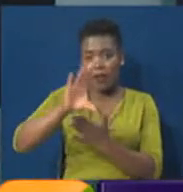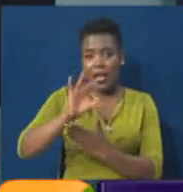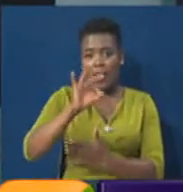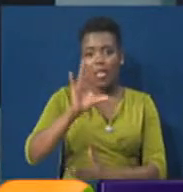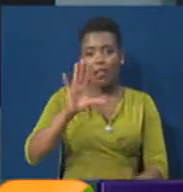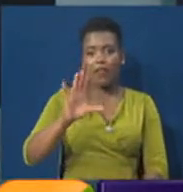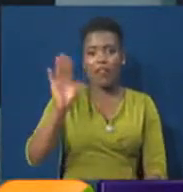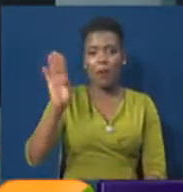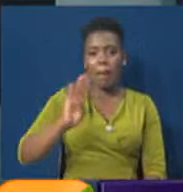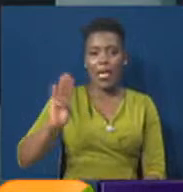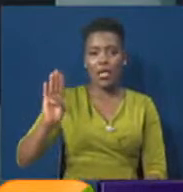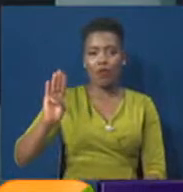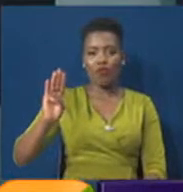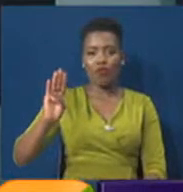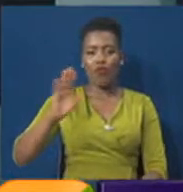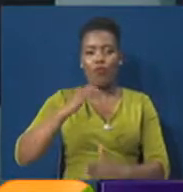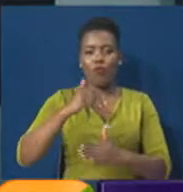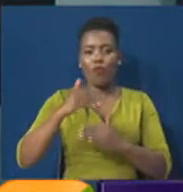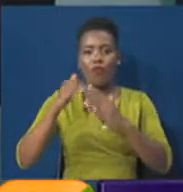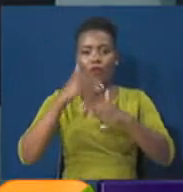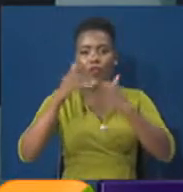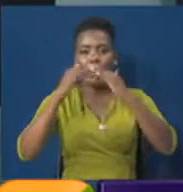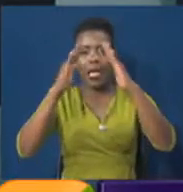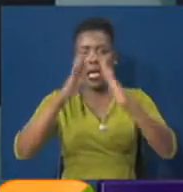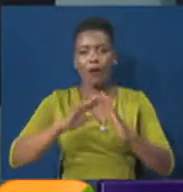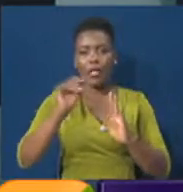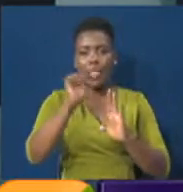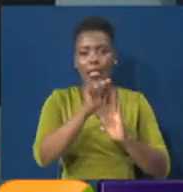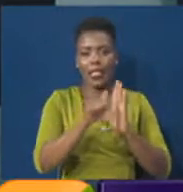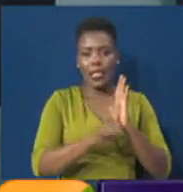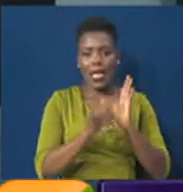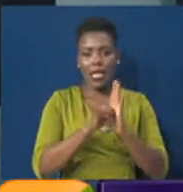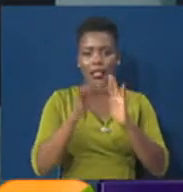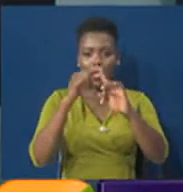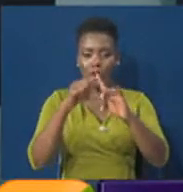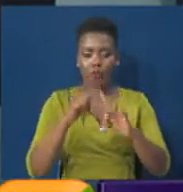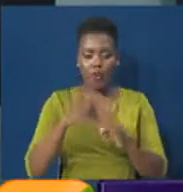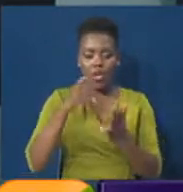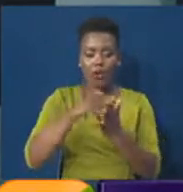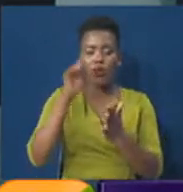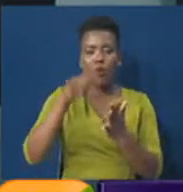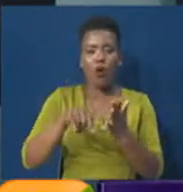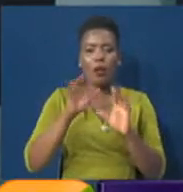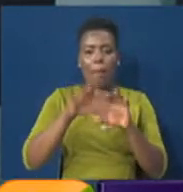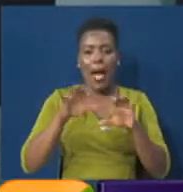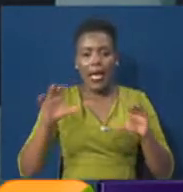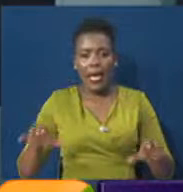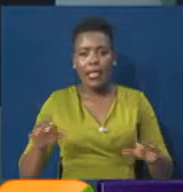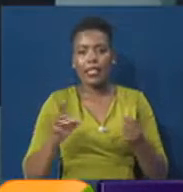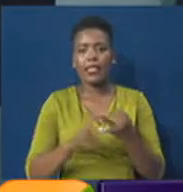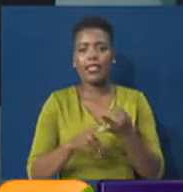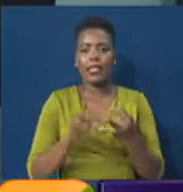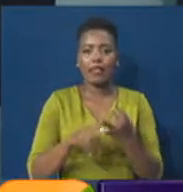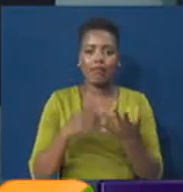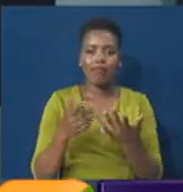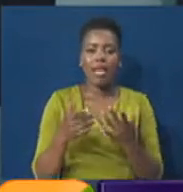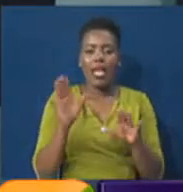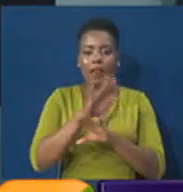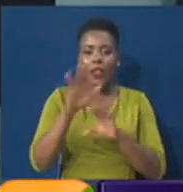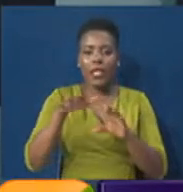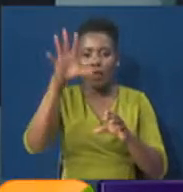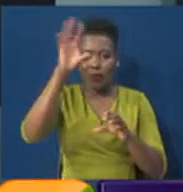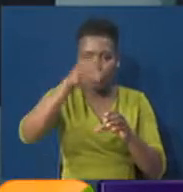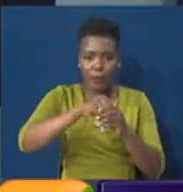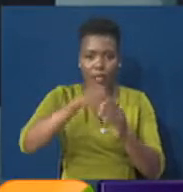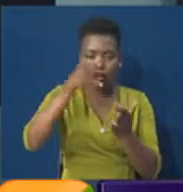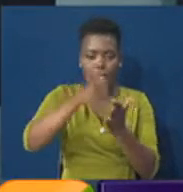billion shillings for the housing agenda. This is in total. It includes market, it includes the amount that has been allocated to the Kenya